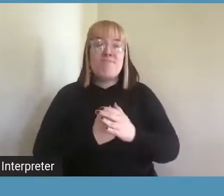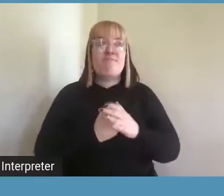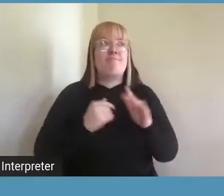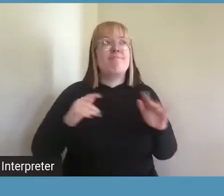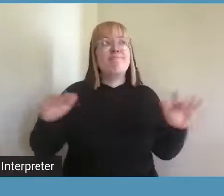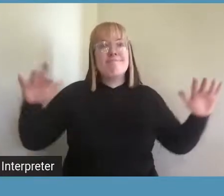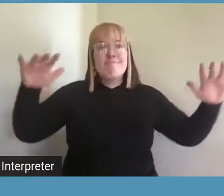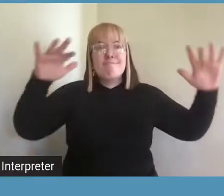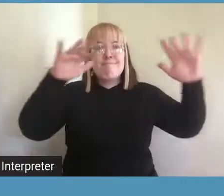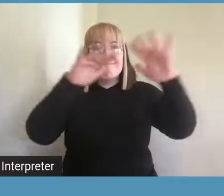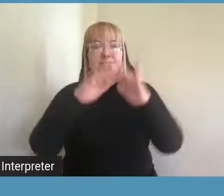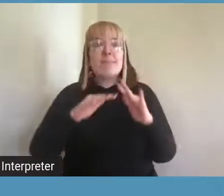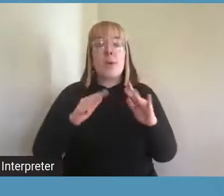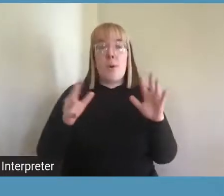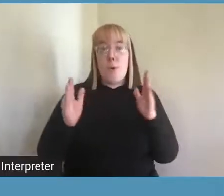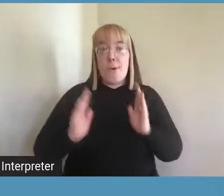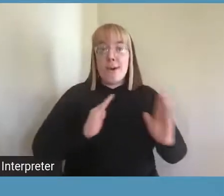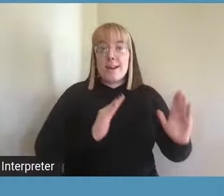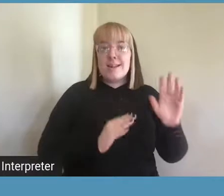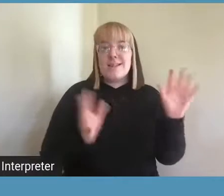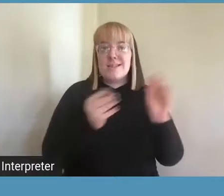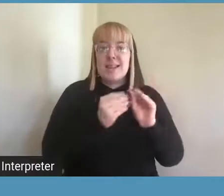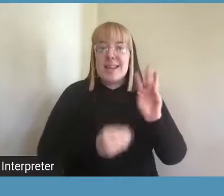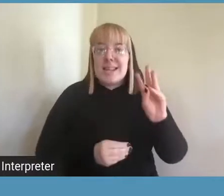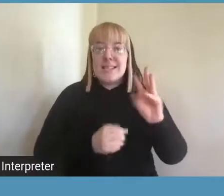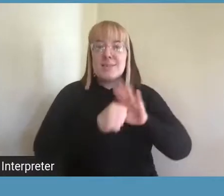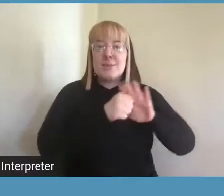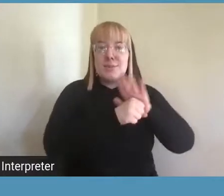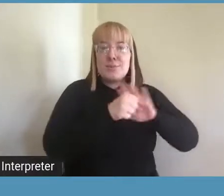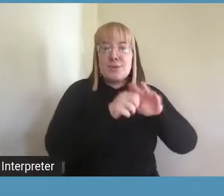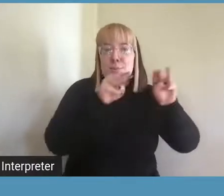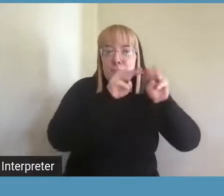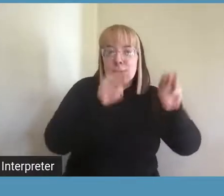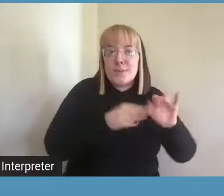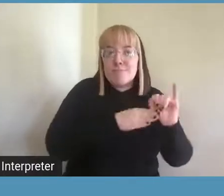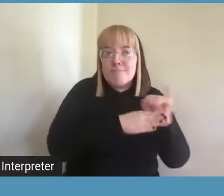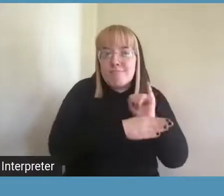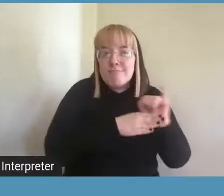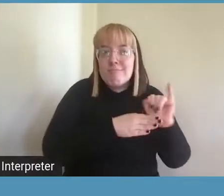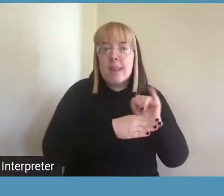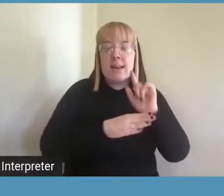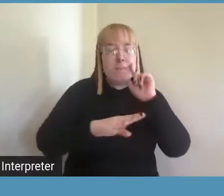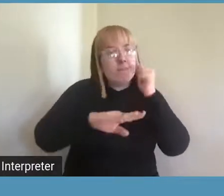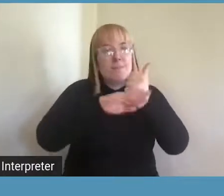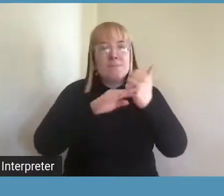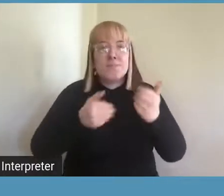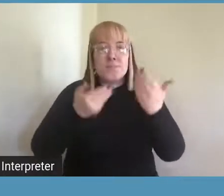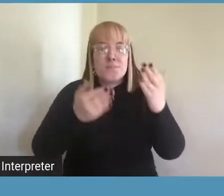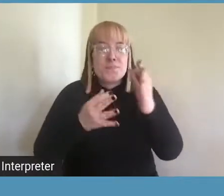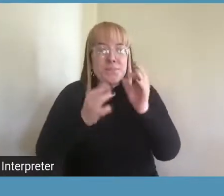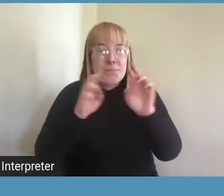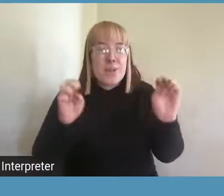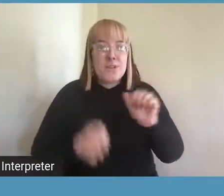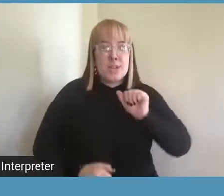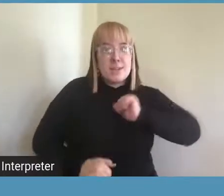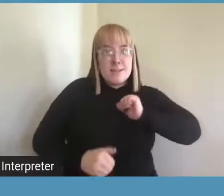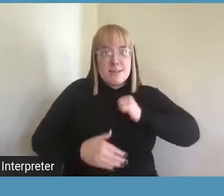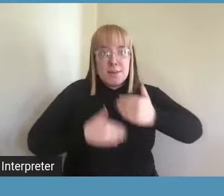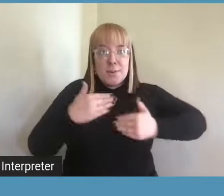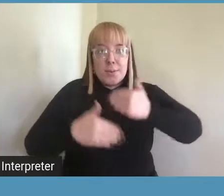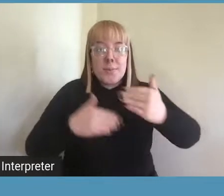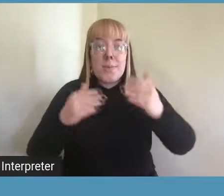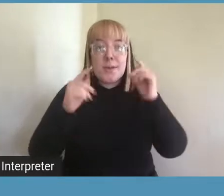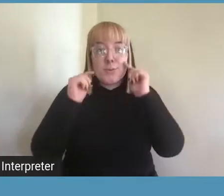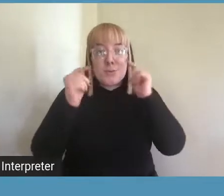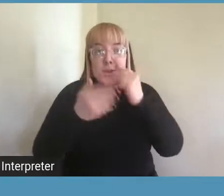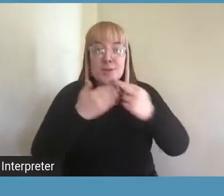initiative organized by the 6 U.S. regional museum associations and dedicated to providing free, self-paced training resources